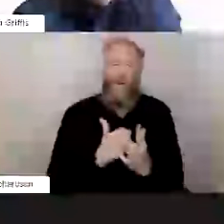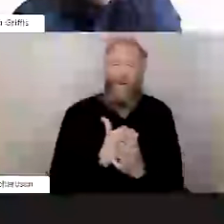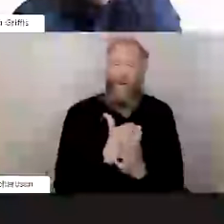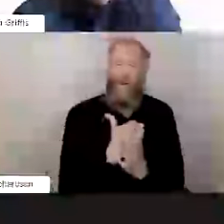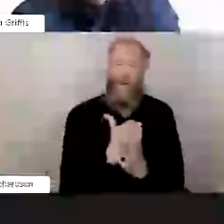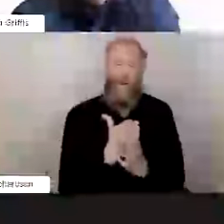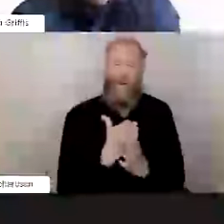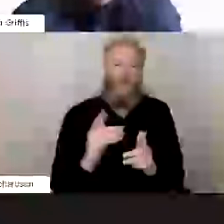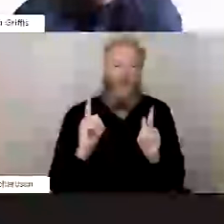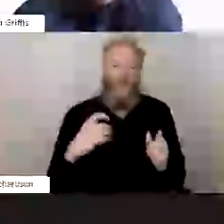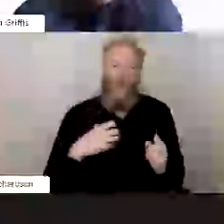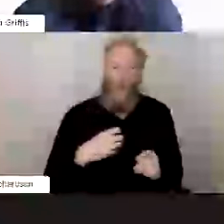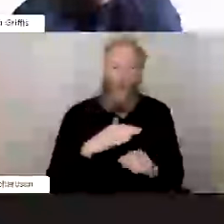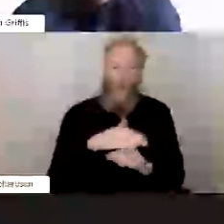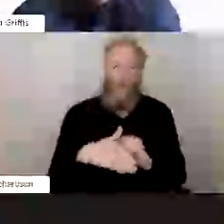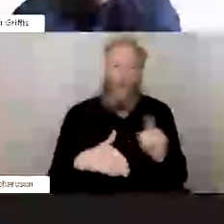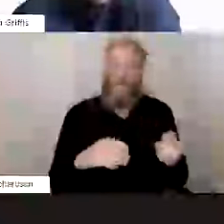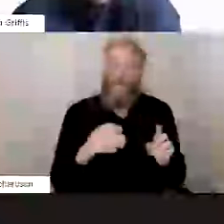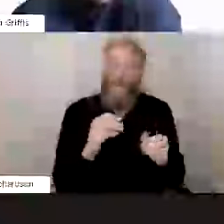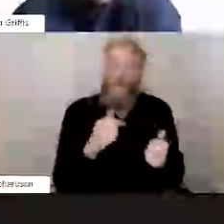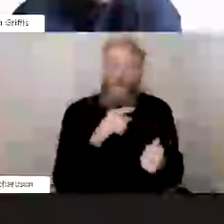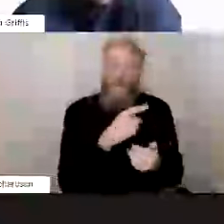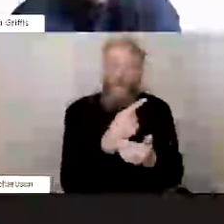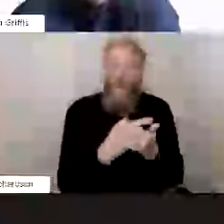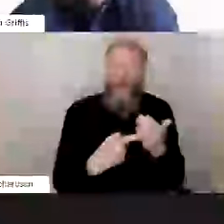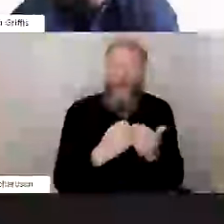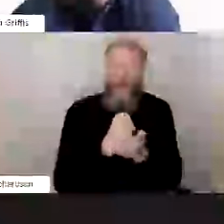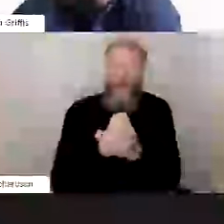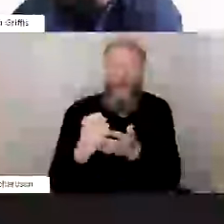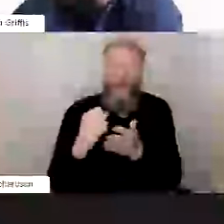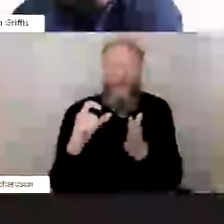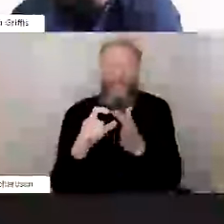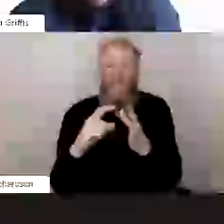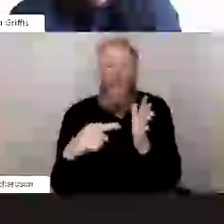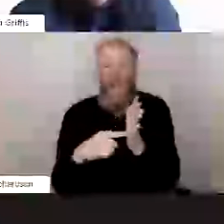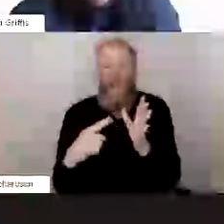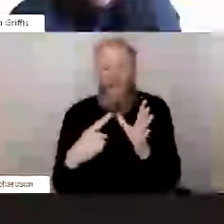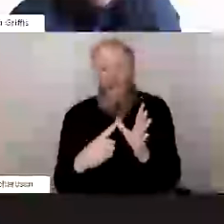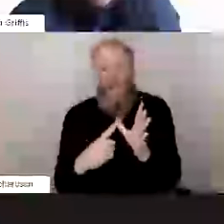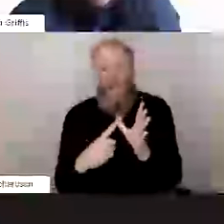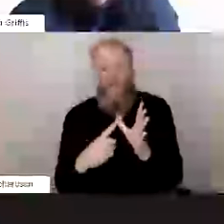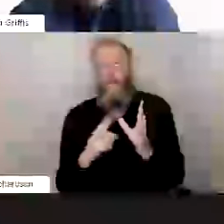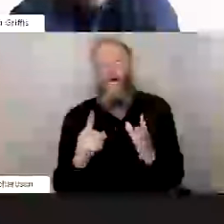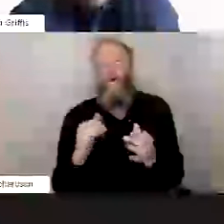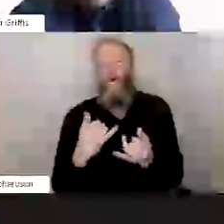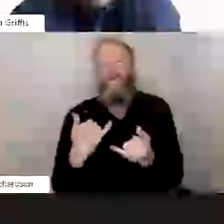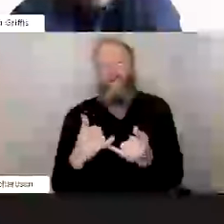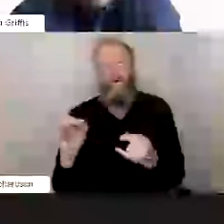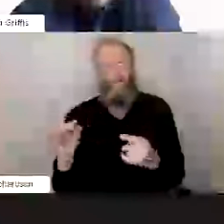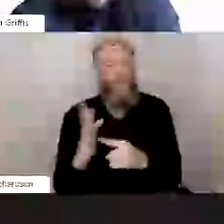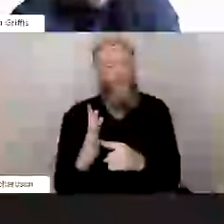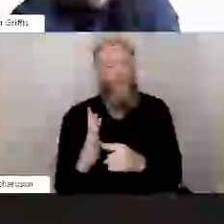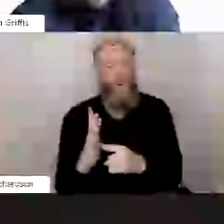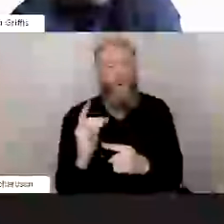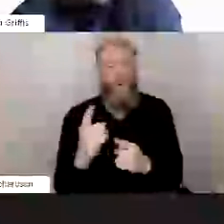things. I mean, some of these aspects are just data, not just data, but probably a really important one is that we've always said at